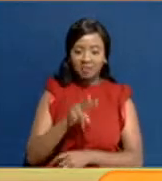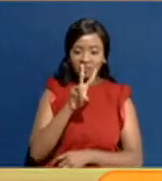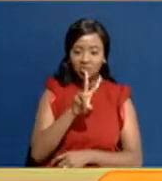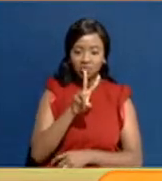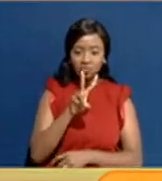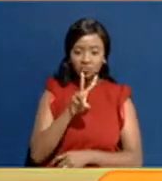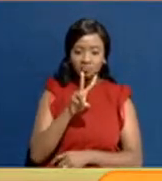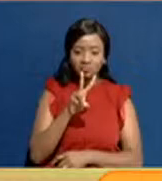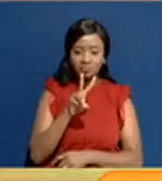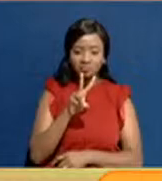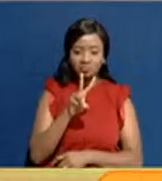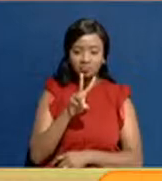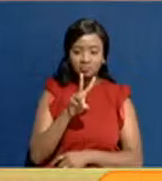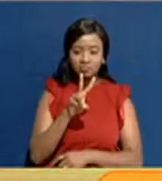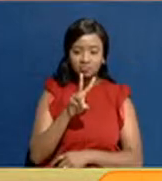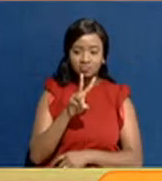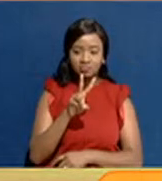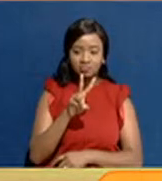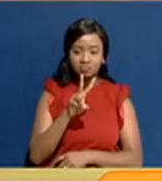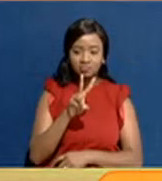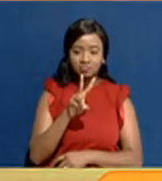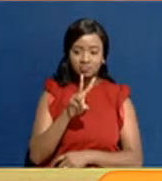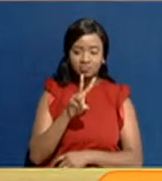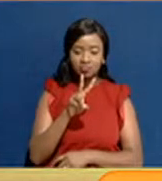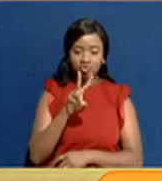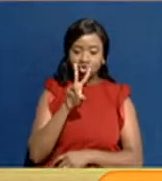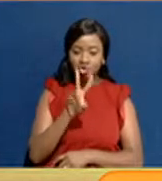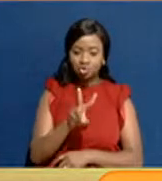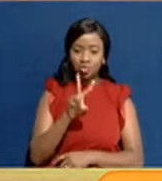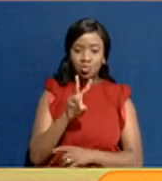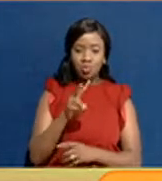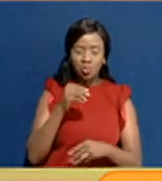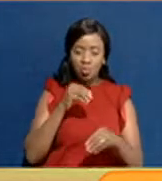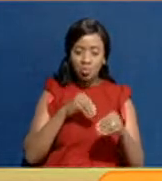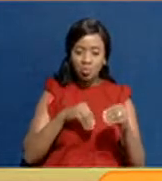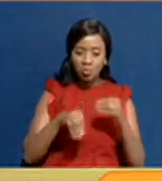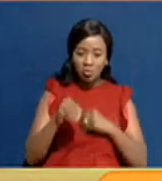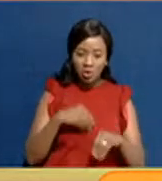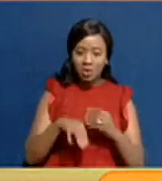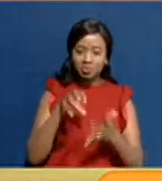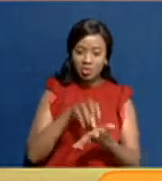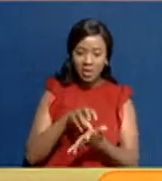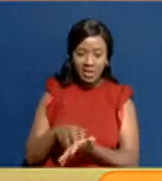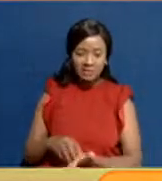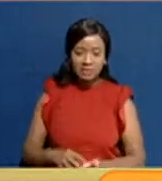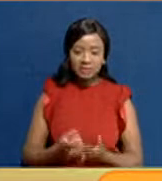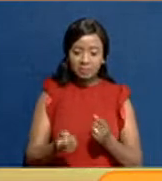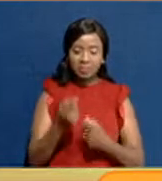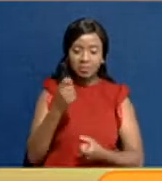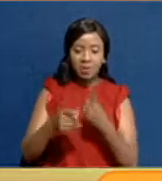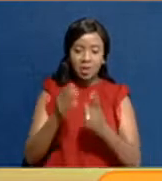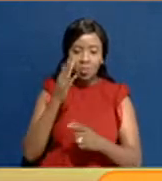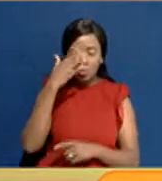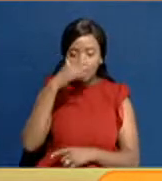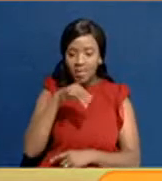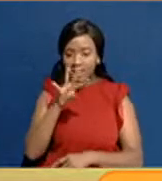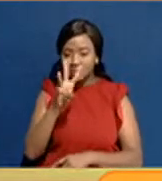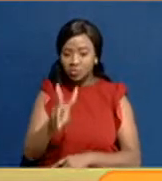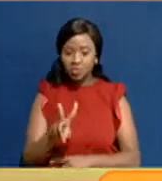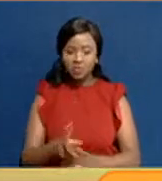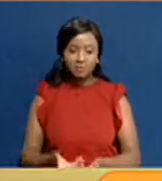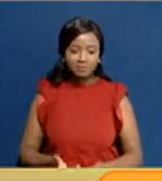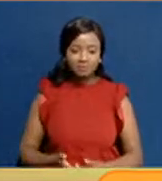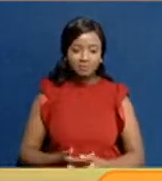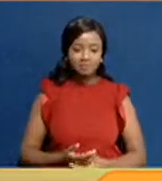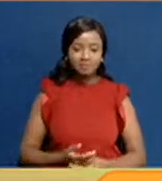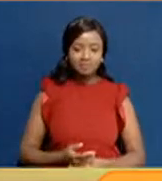break in what, 2 days, a day of each other? Sam, let's start with you. Just sort of